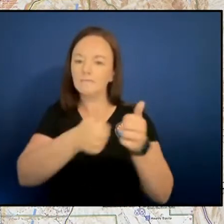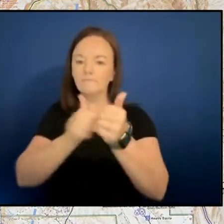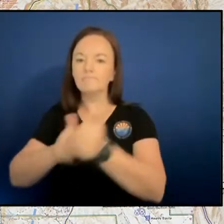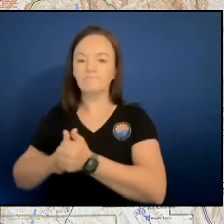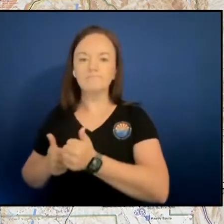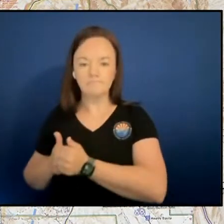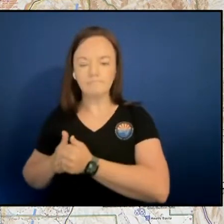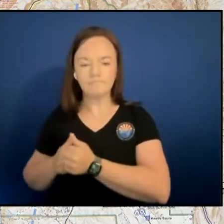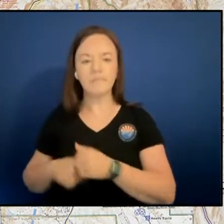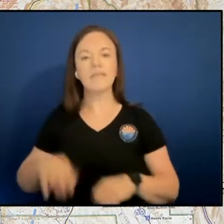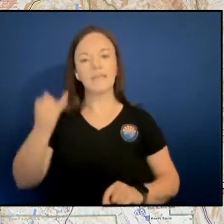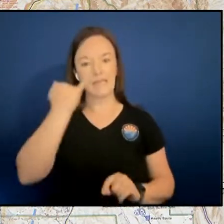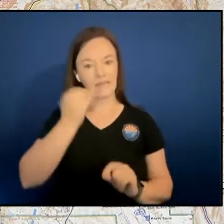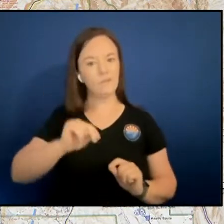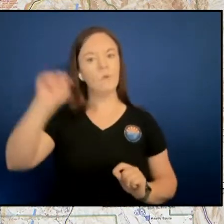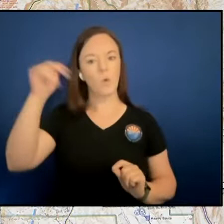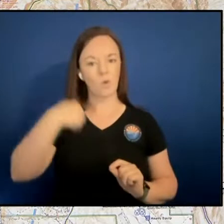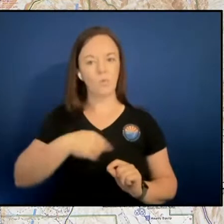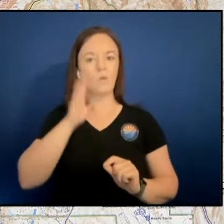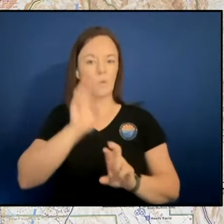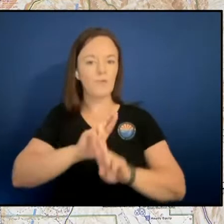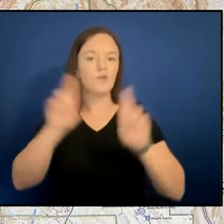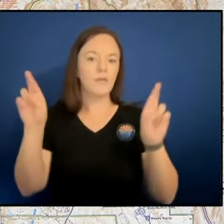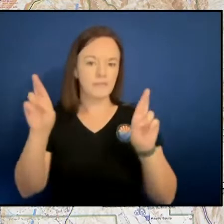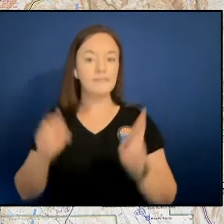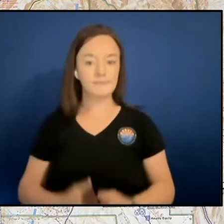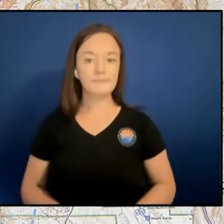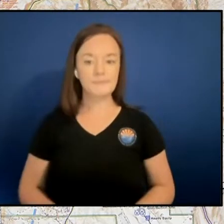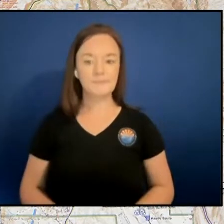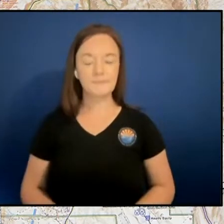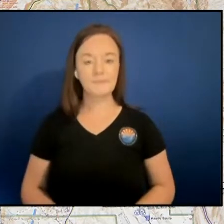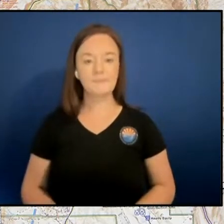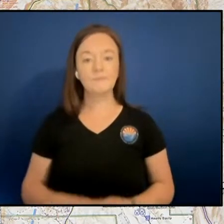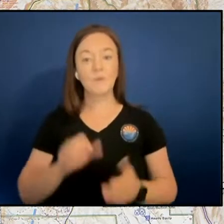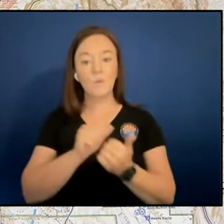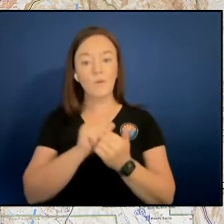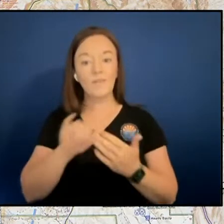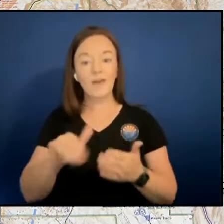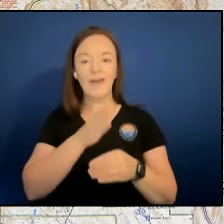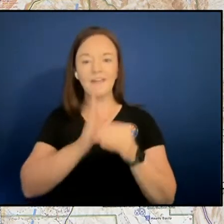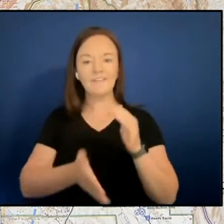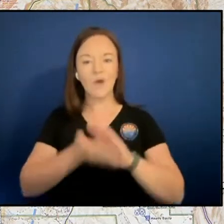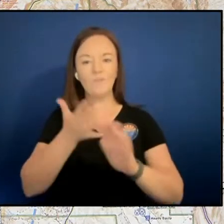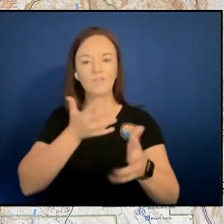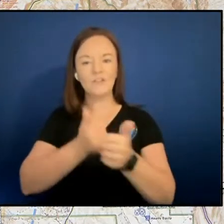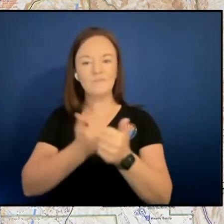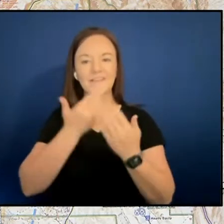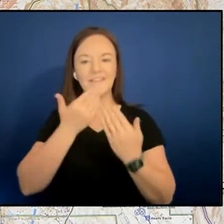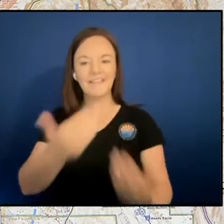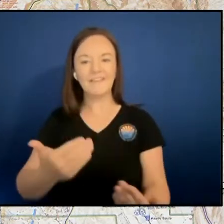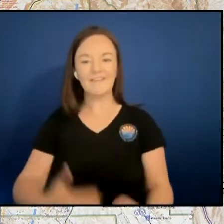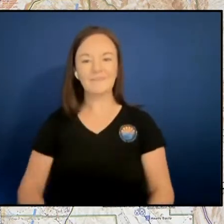will get north, and that we'll be ready for it if that's to happen. All right, with that, it'll be the end of the operational update. Thank you.